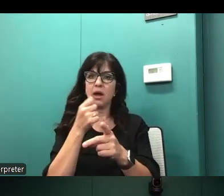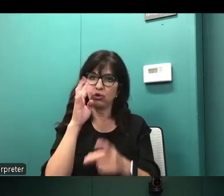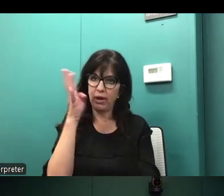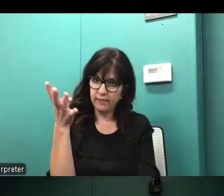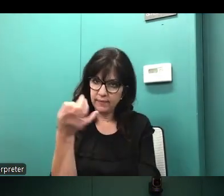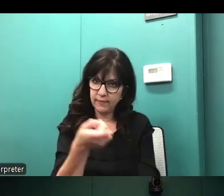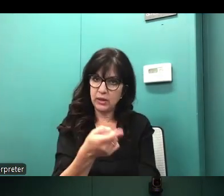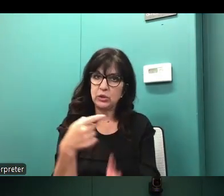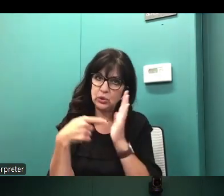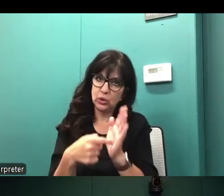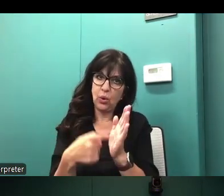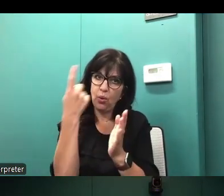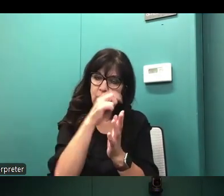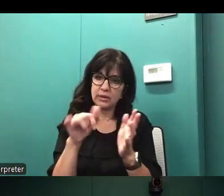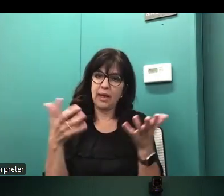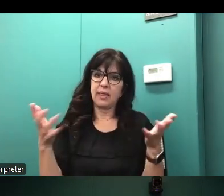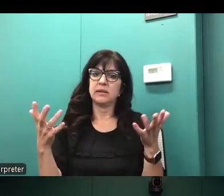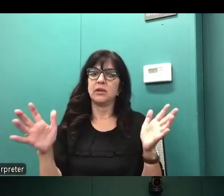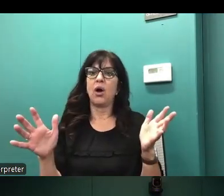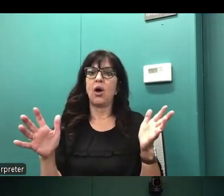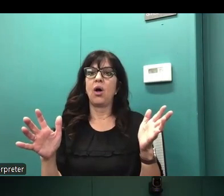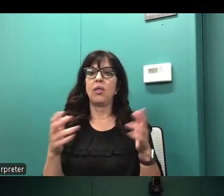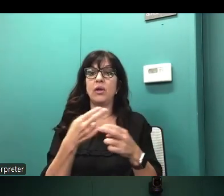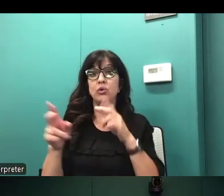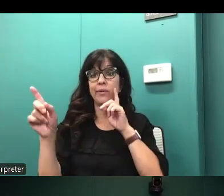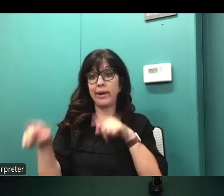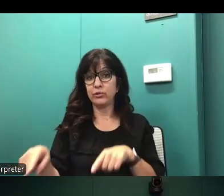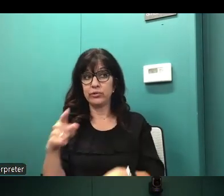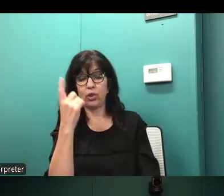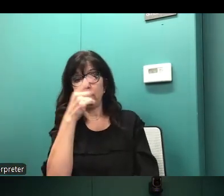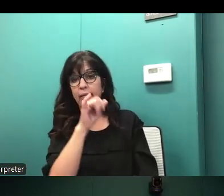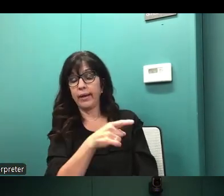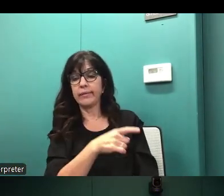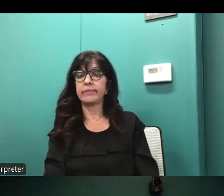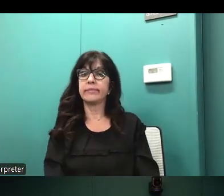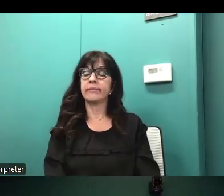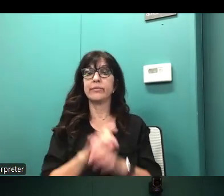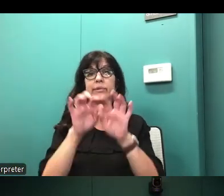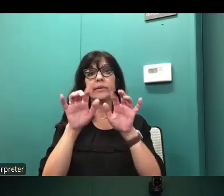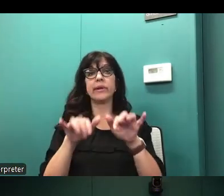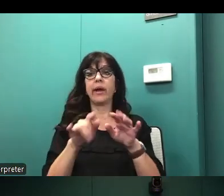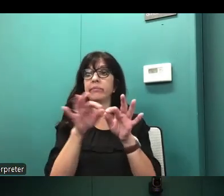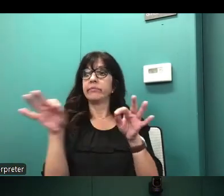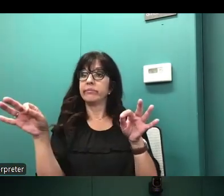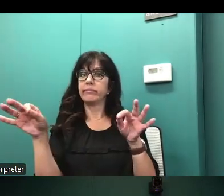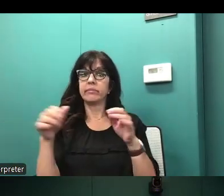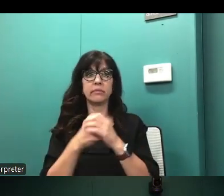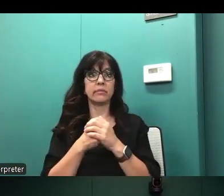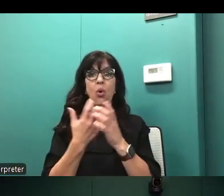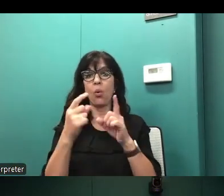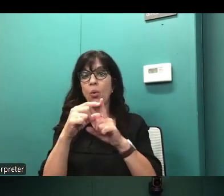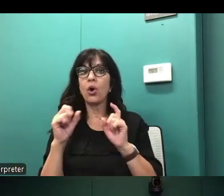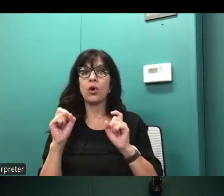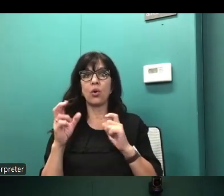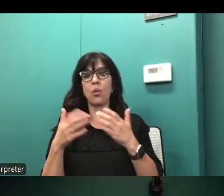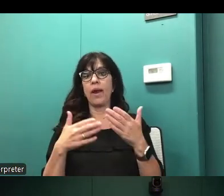I just showed you what it looks like. So the short answer looks like this. You just type a sentence or a word